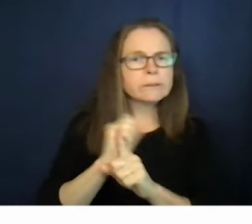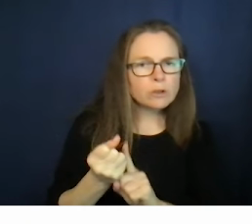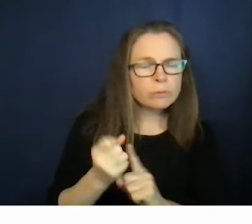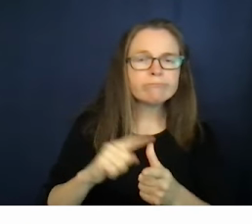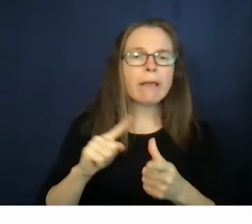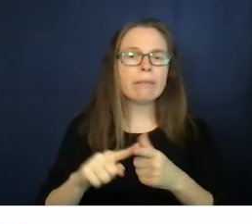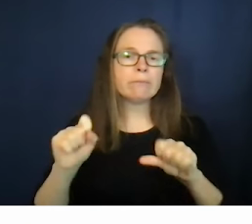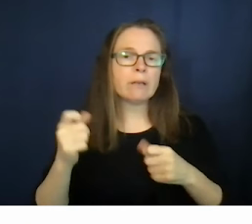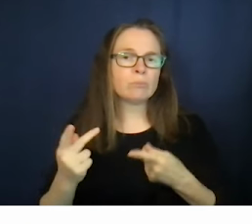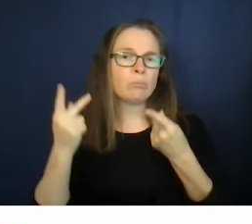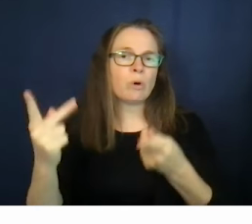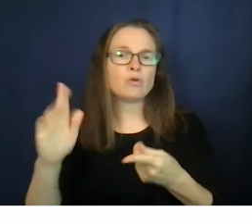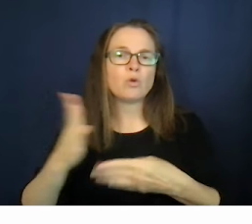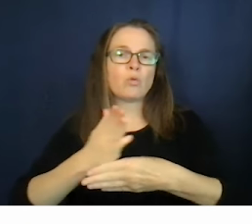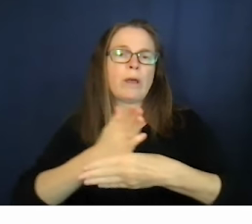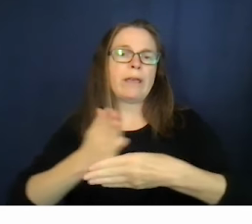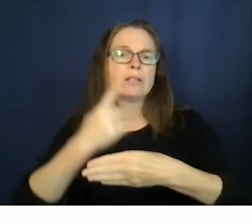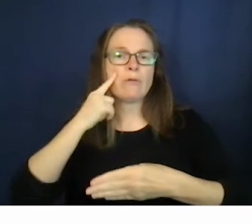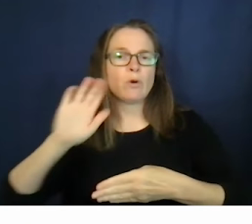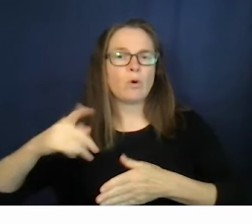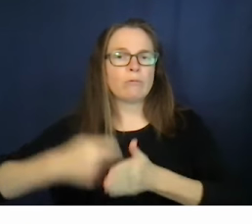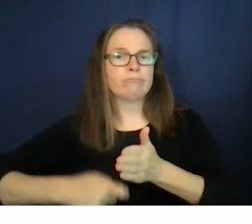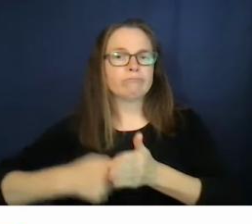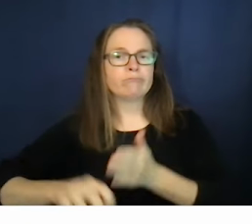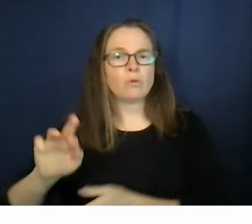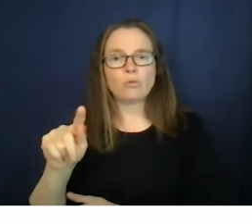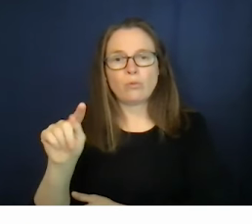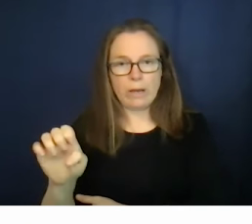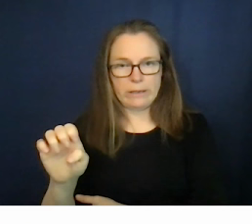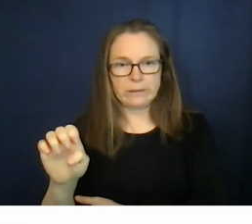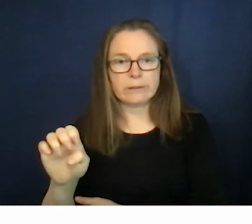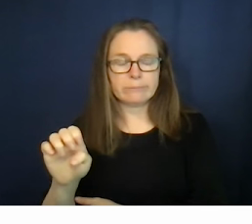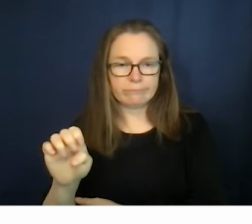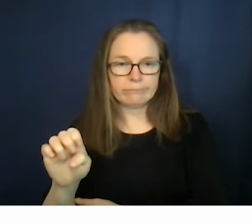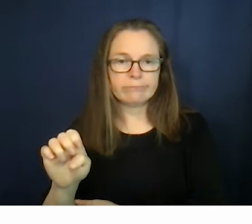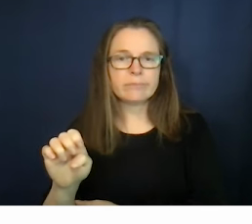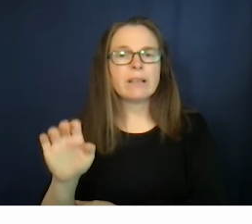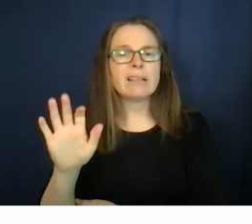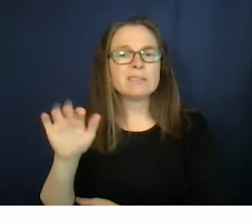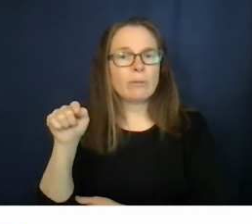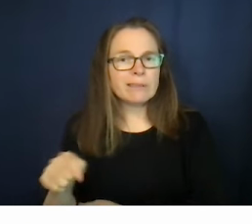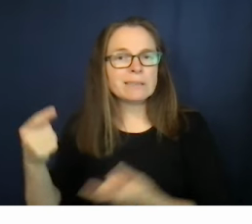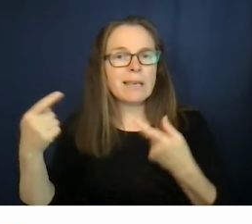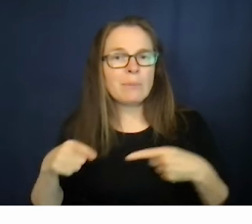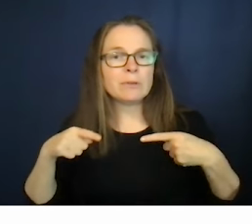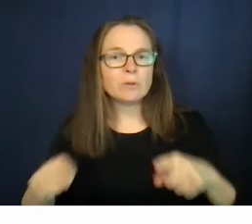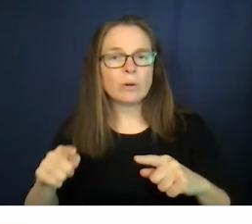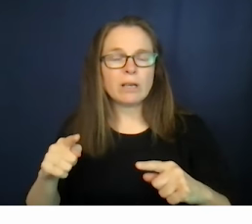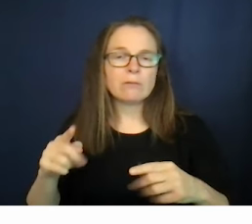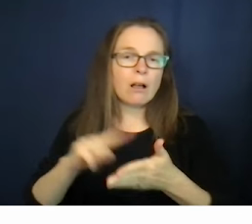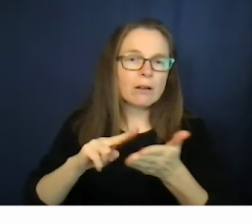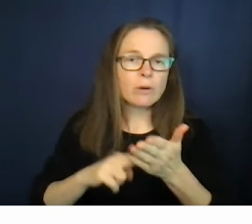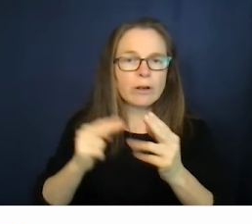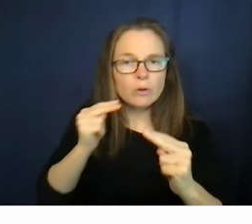a range of rates. And so this is what we will be doing in that contract negotiation and your rate,